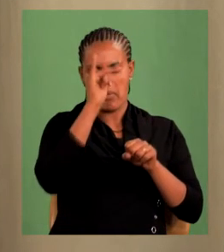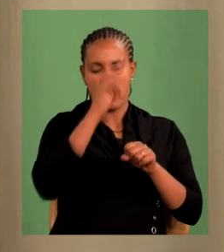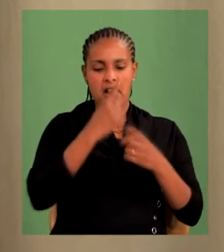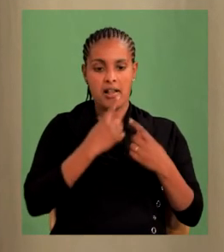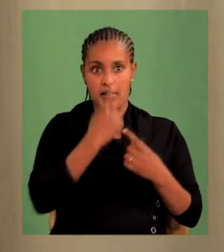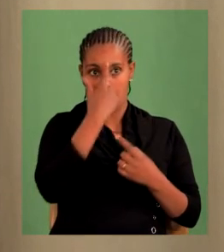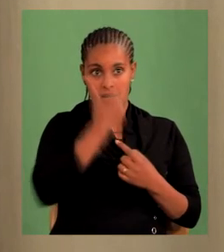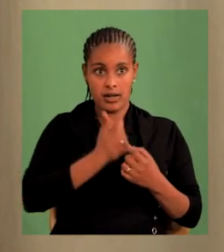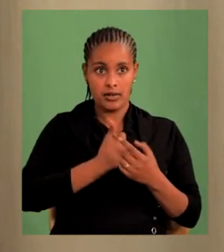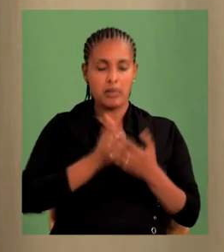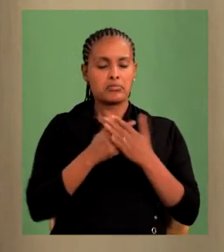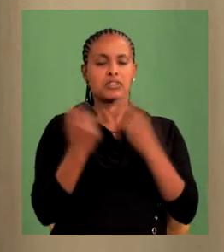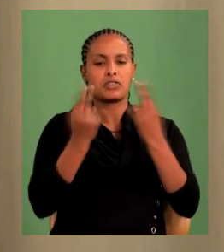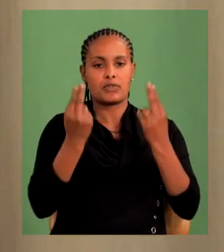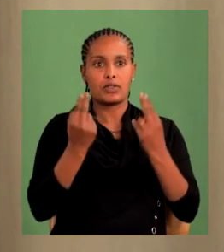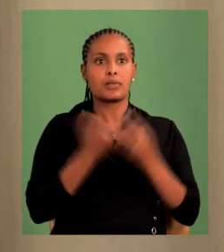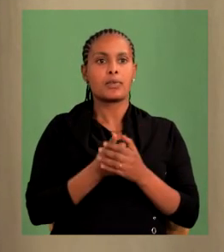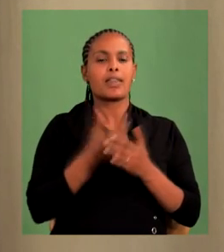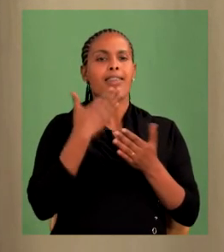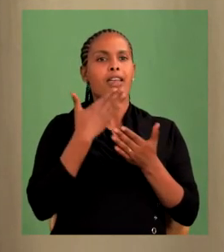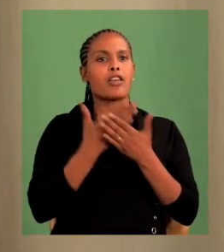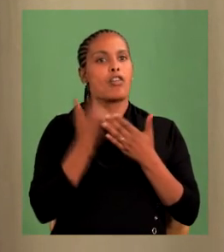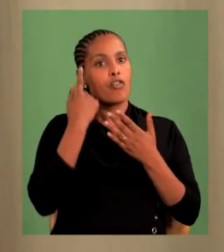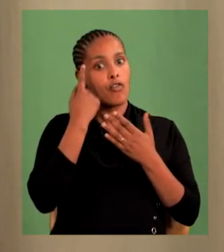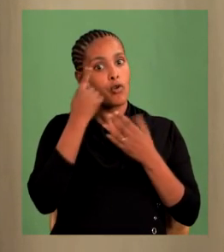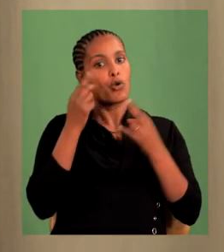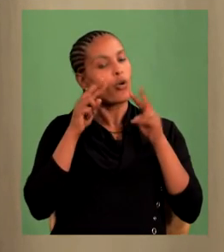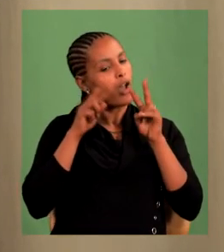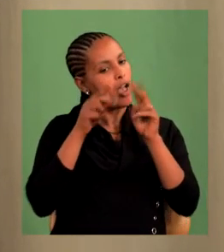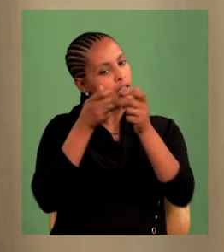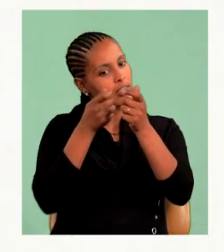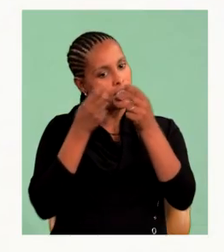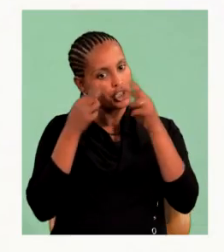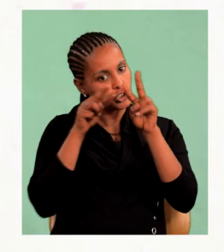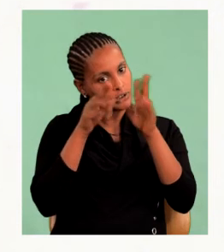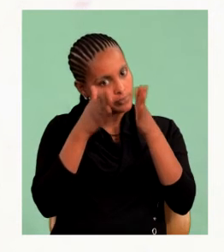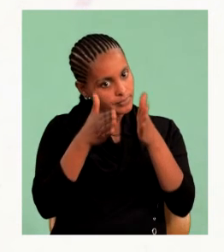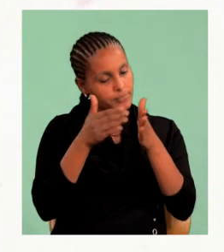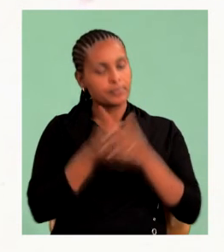believe this has been useful. Thank you for your attention.